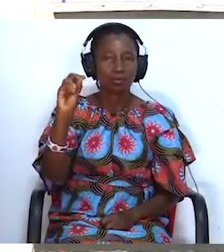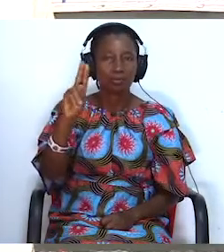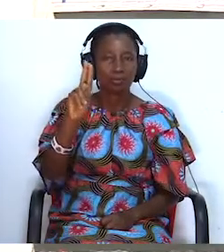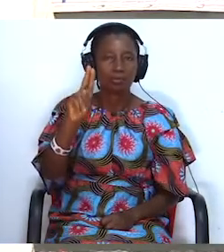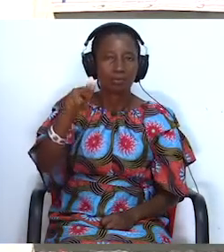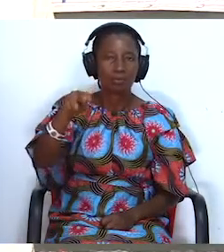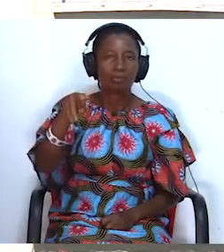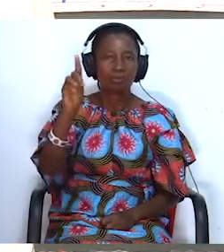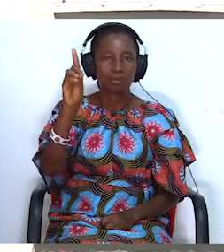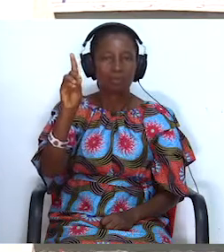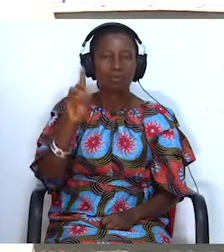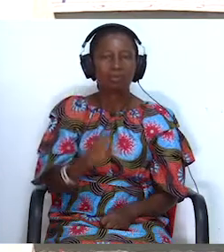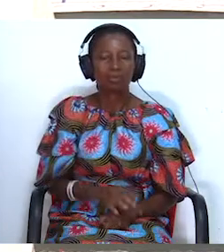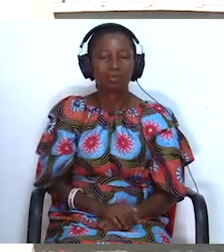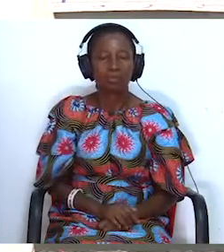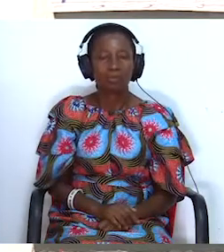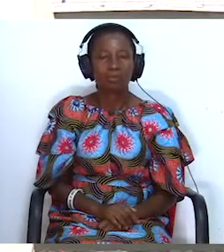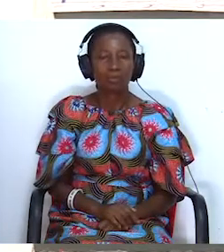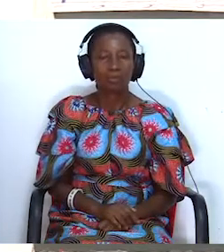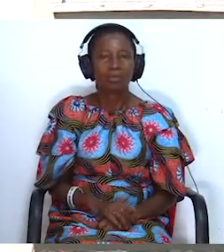the formation of this letter?